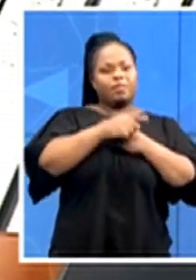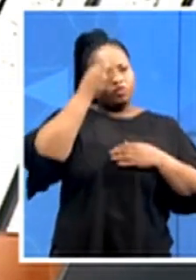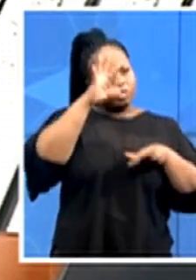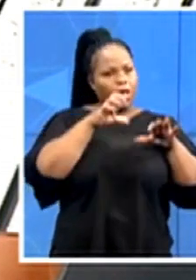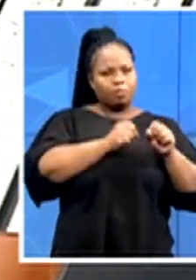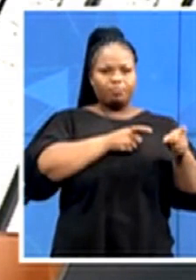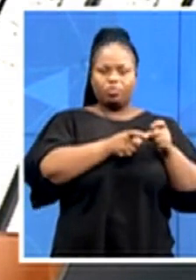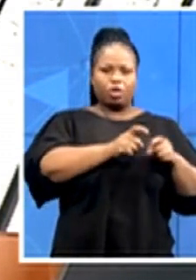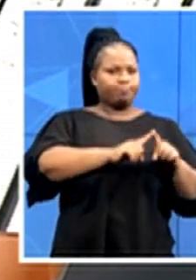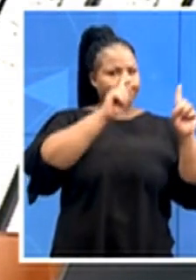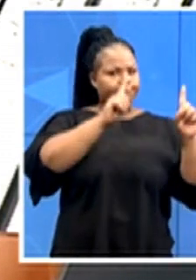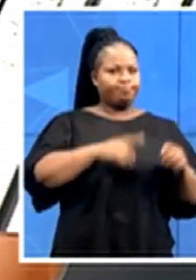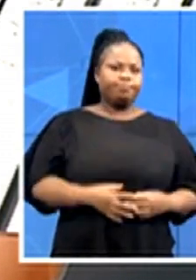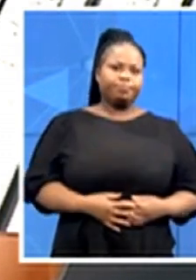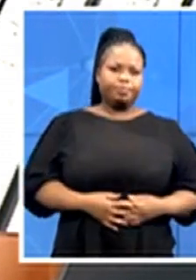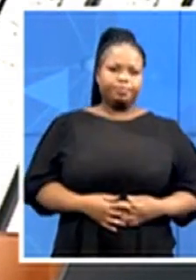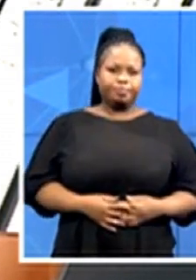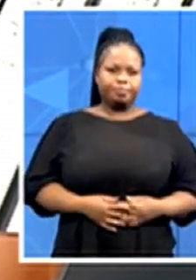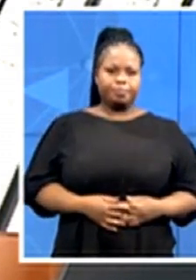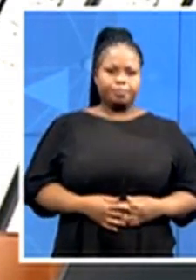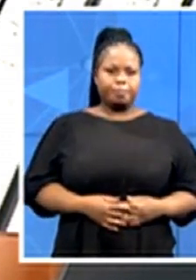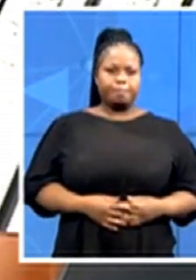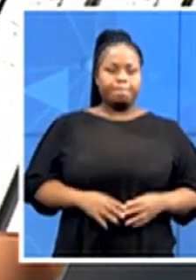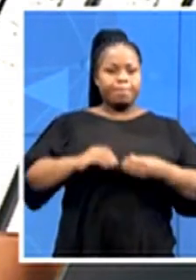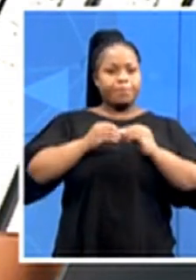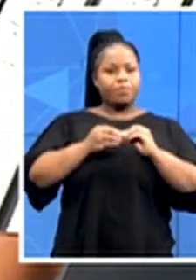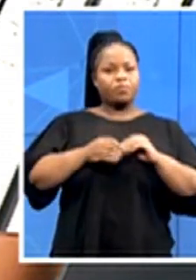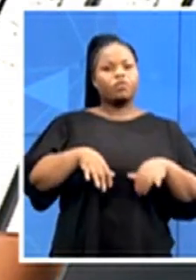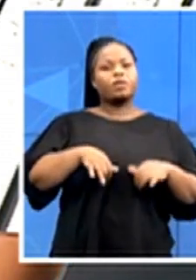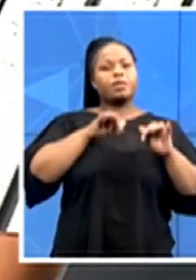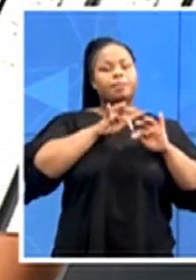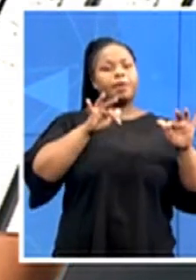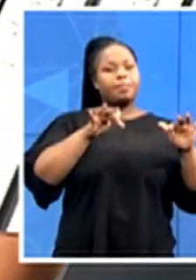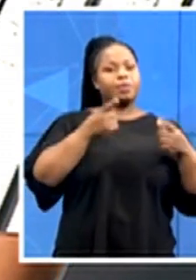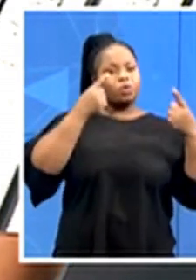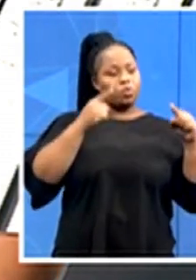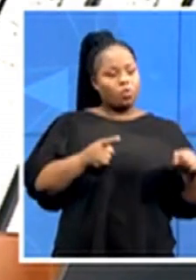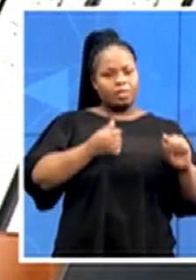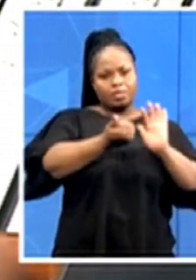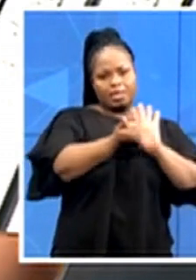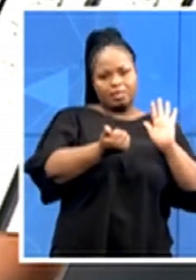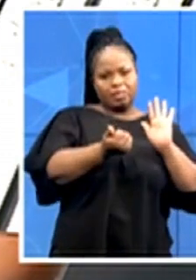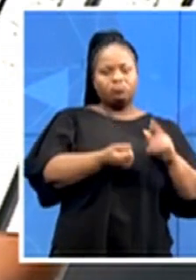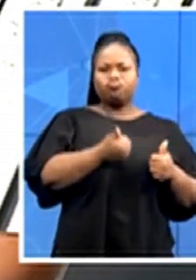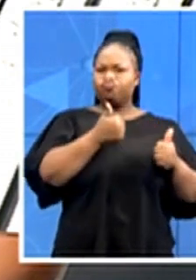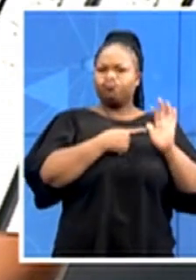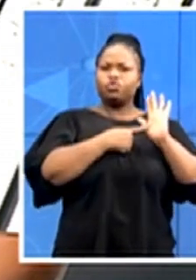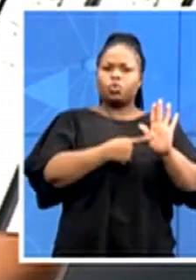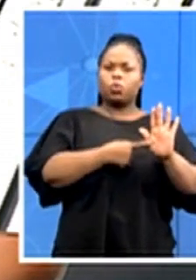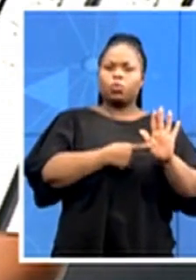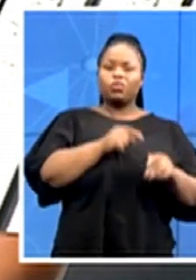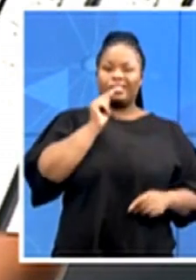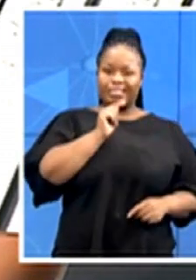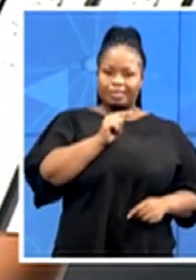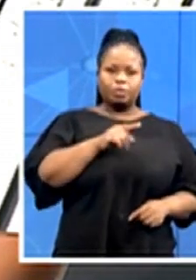Now, the amendment of the Public Audit Act is a good demonstration of this, to give the Auditor General more